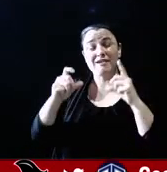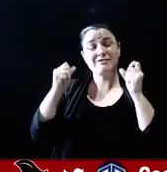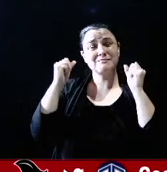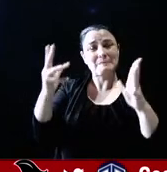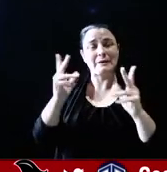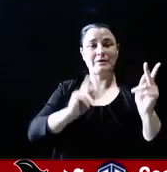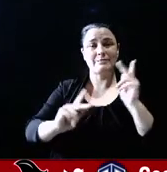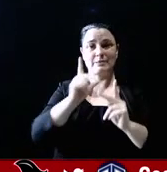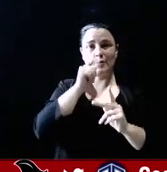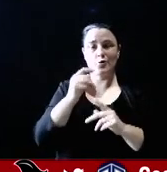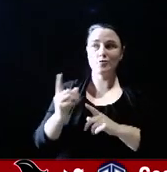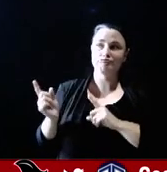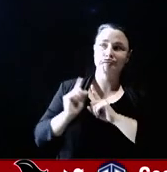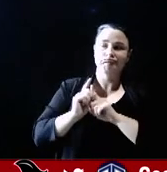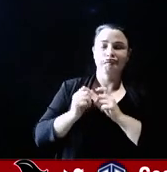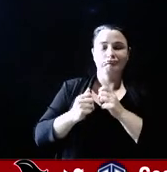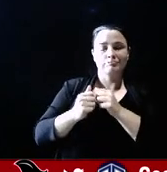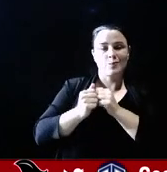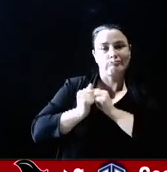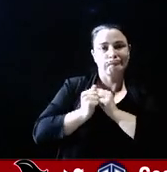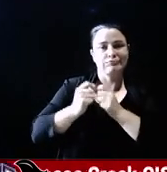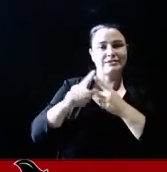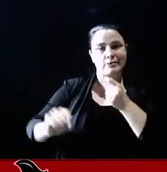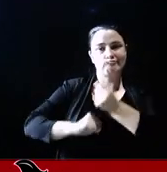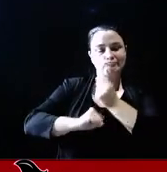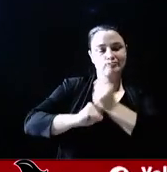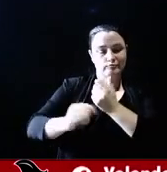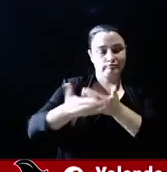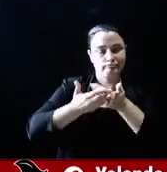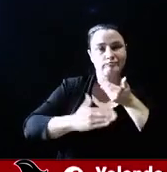support us on the journeys we decide to take.